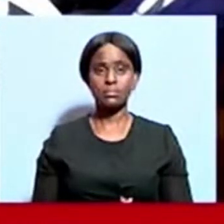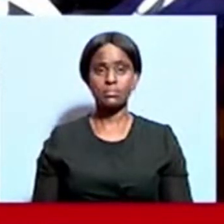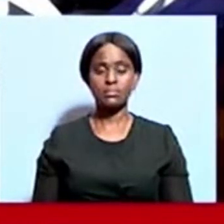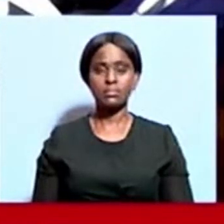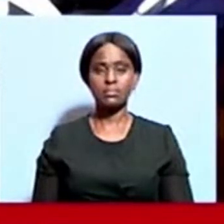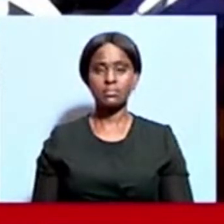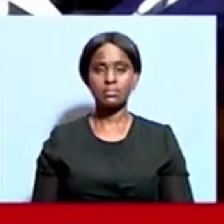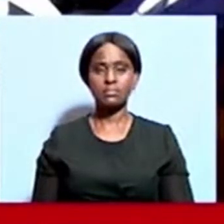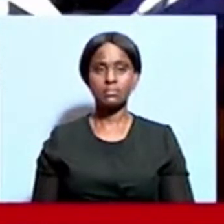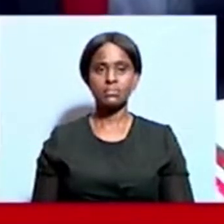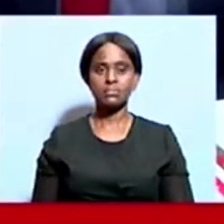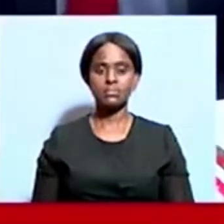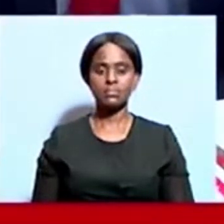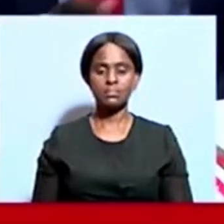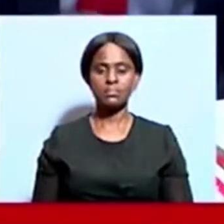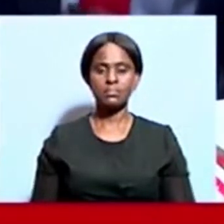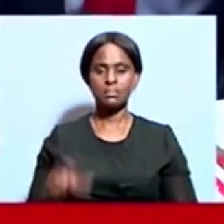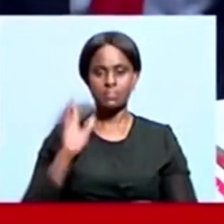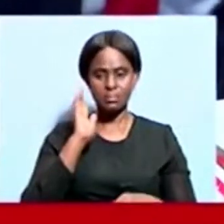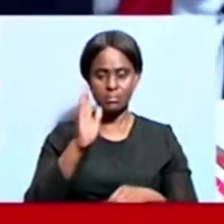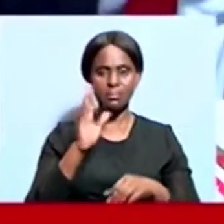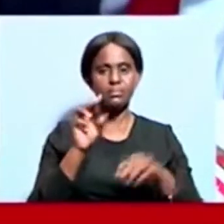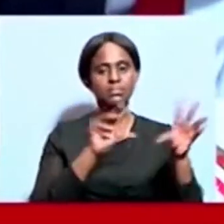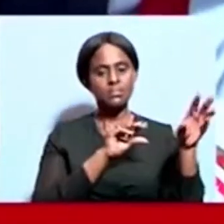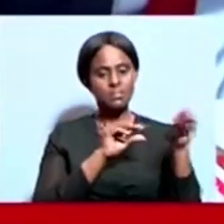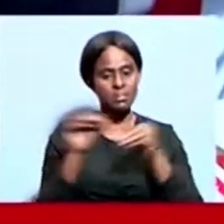Okay, we'll move to another